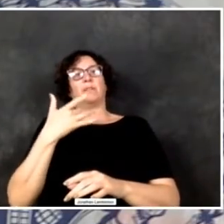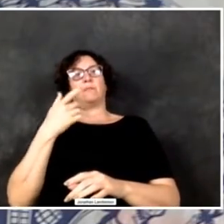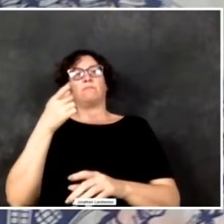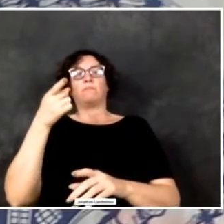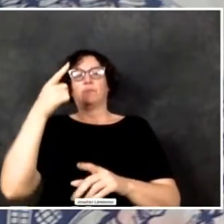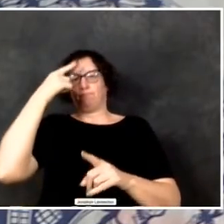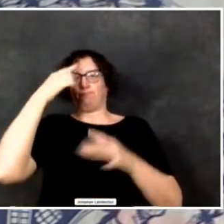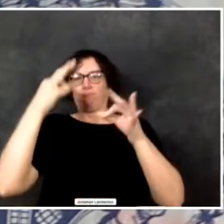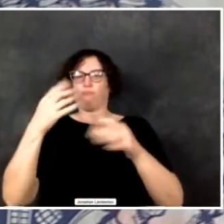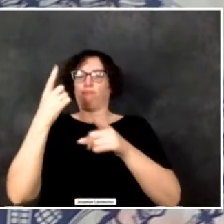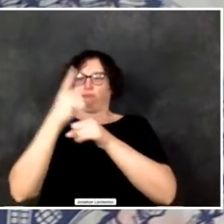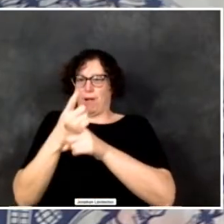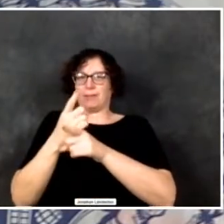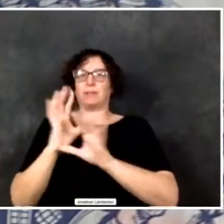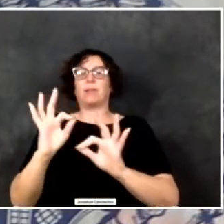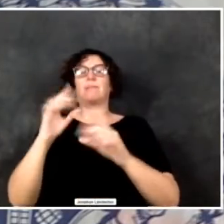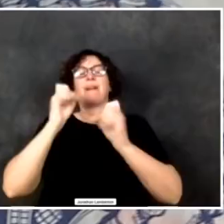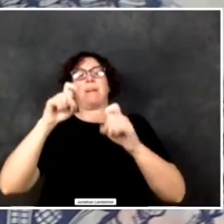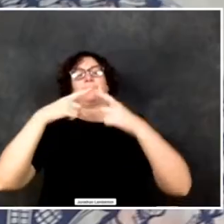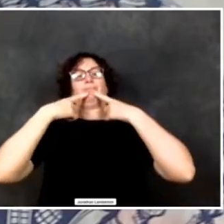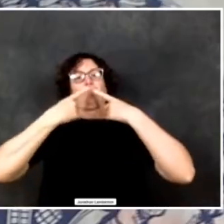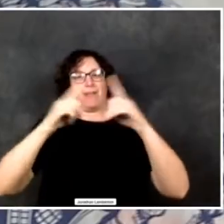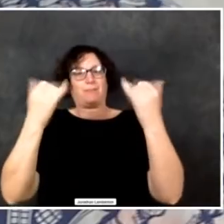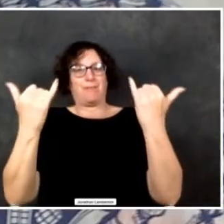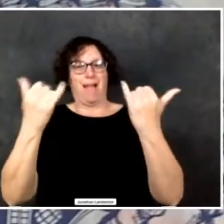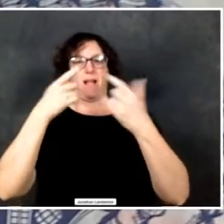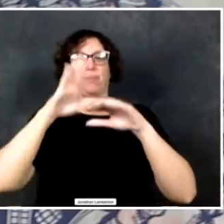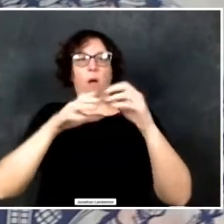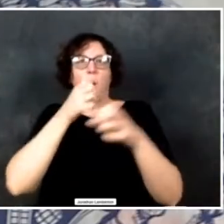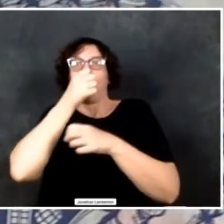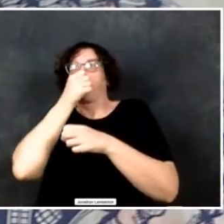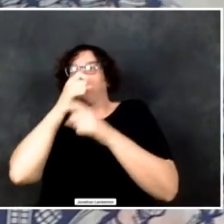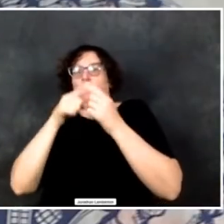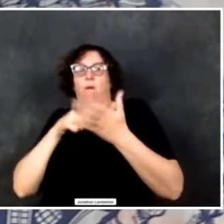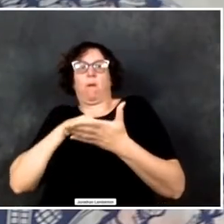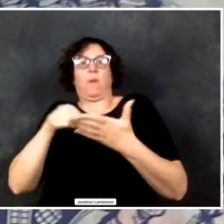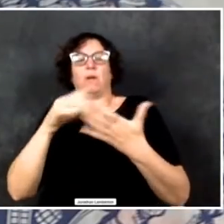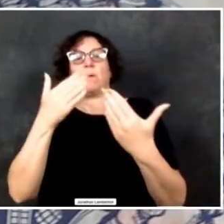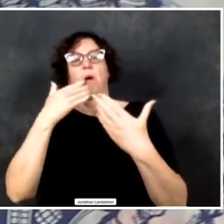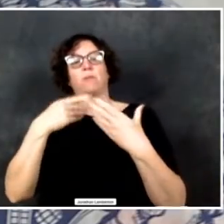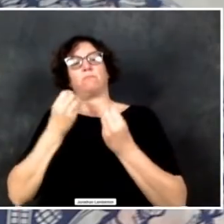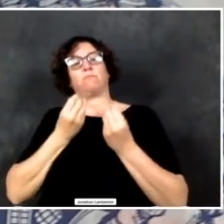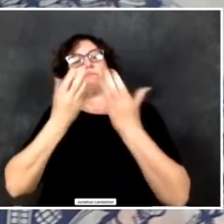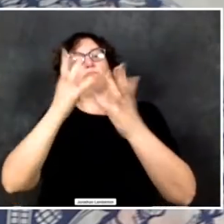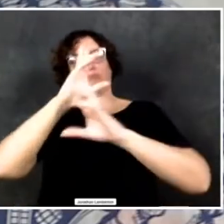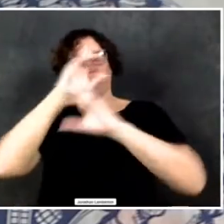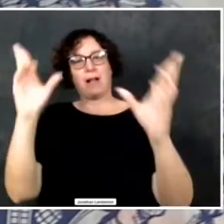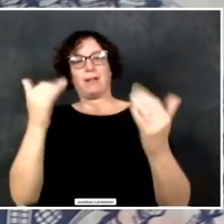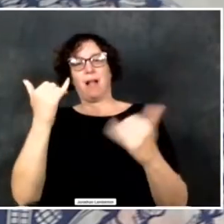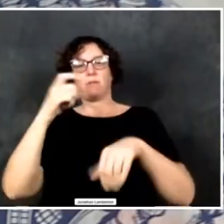our parents that this was the decision so people could plan accordingly. It's as simple as that.